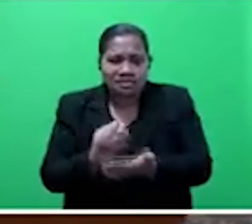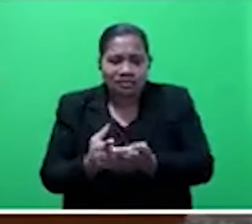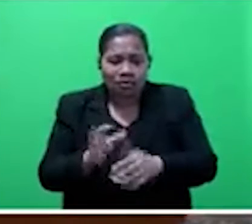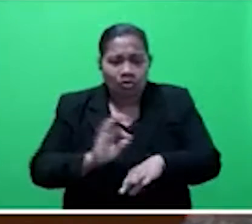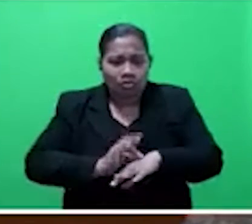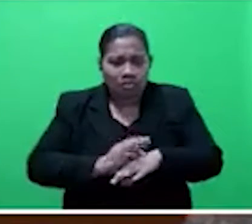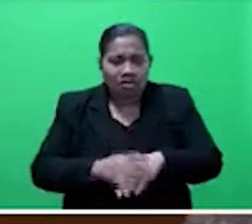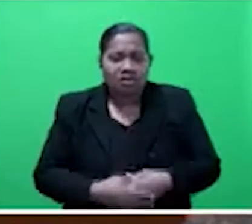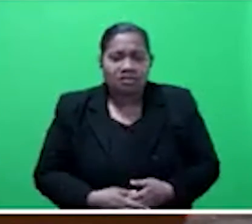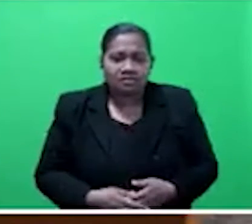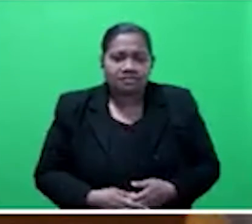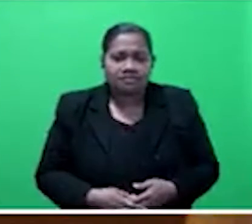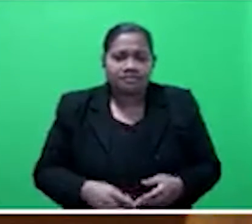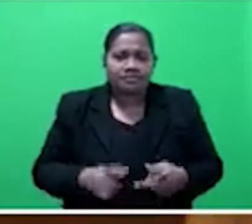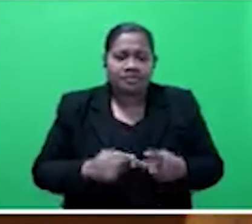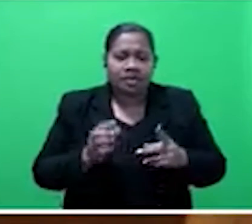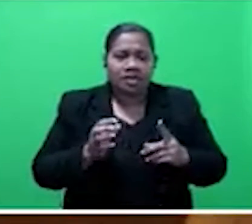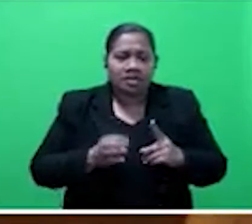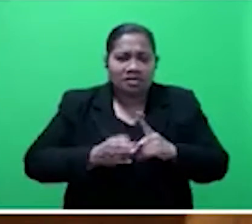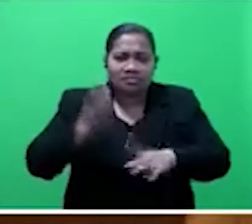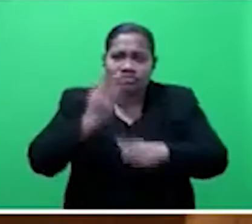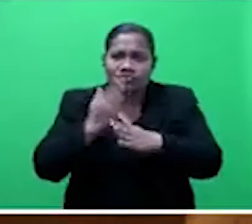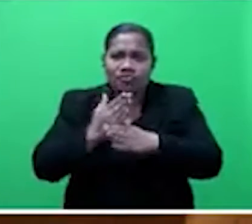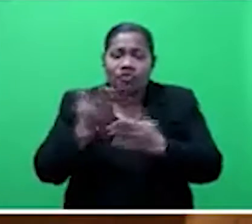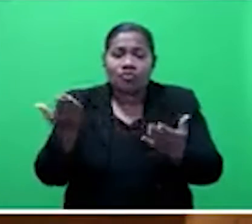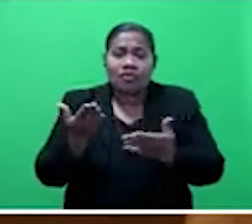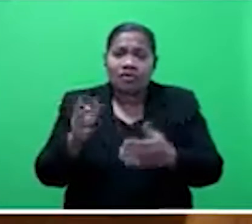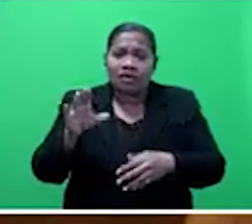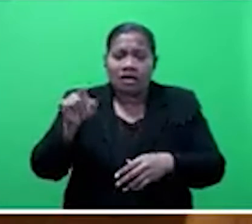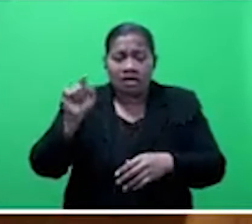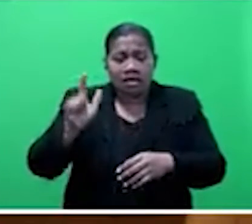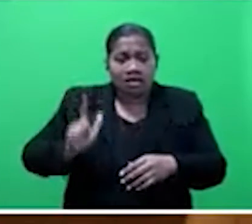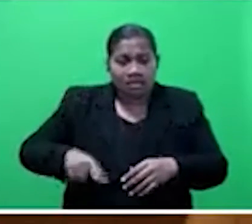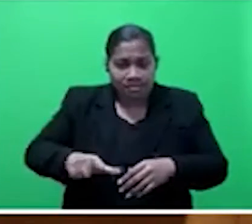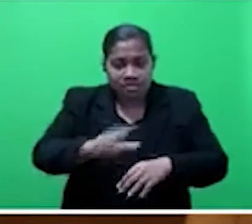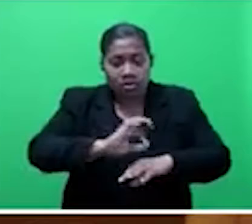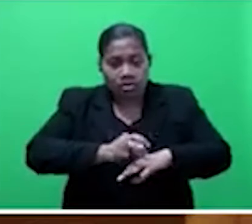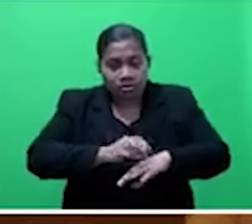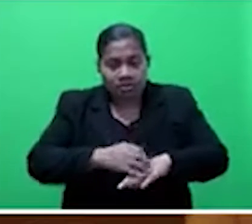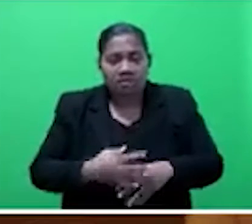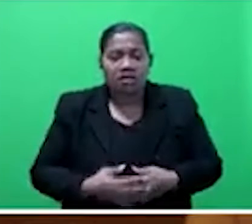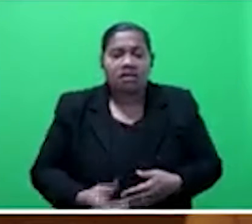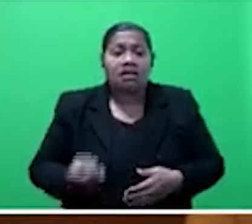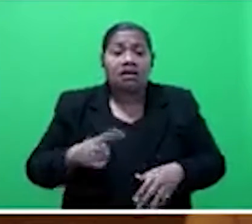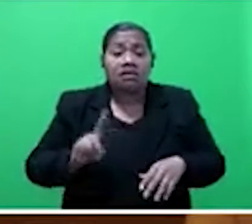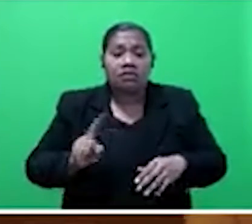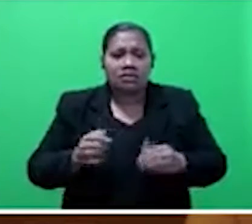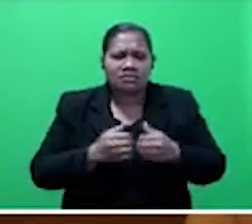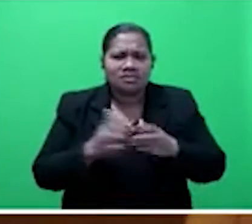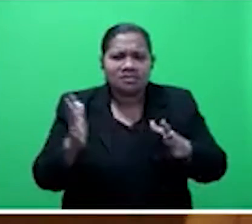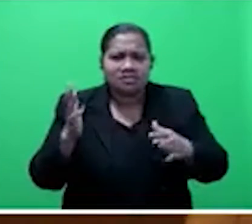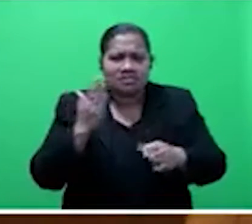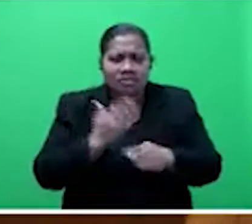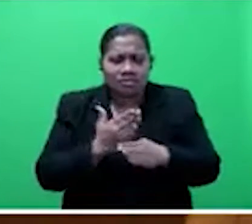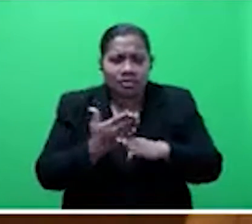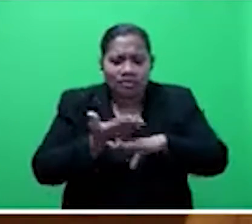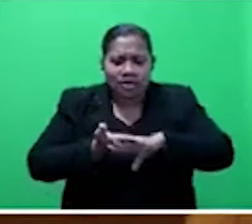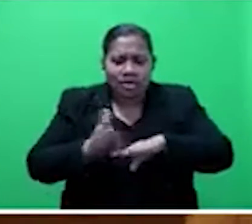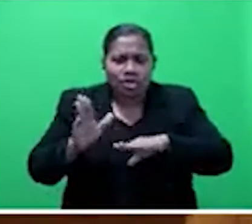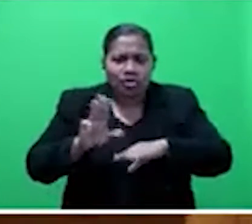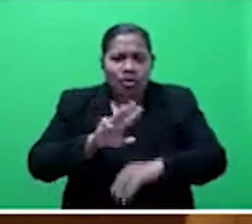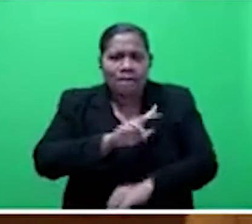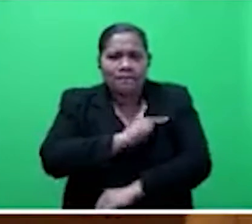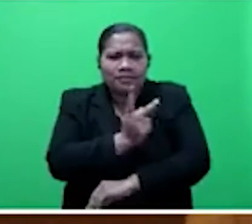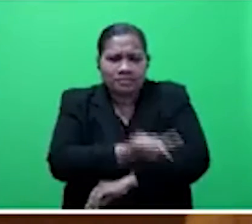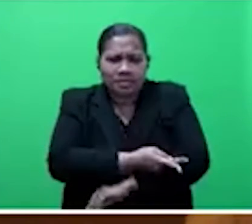interior upgrade works for Lambasa Hospital, and the commencement of construction of the new maternity hospital